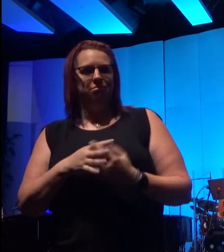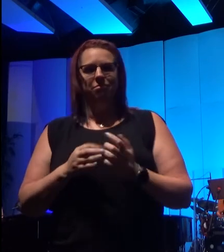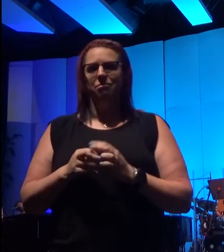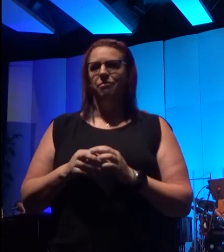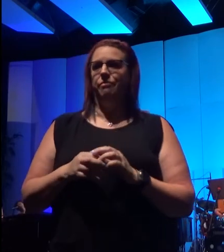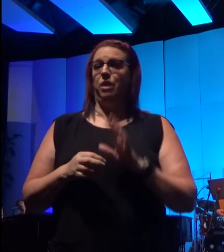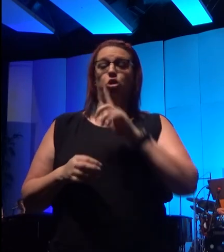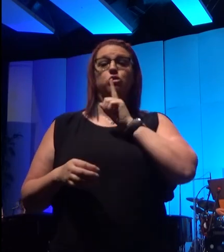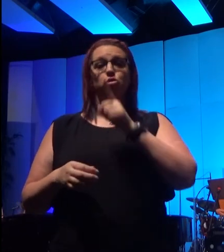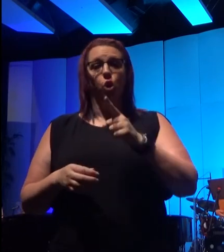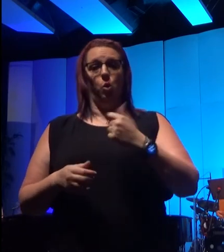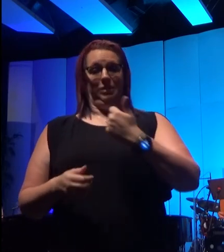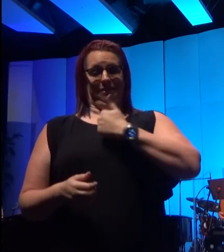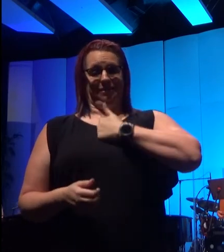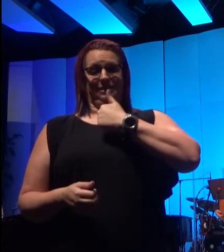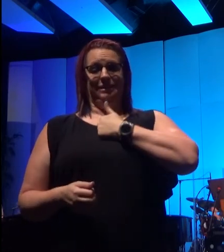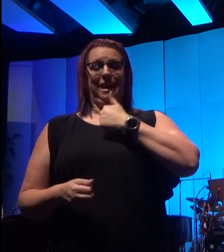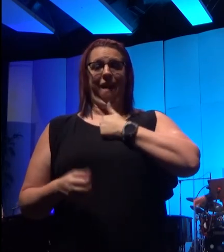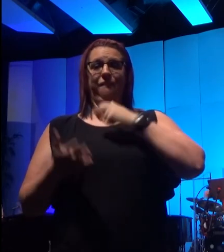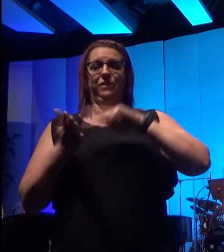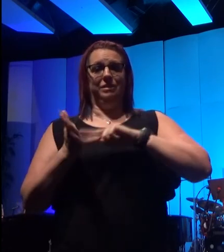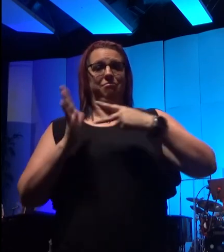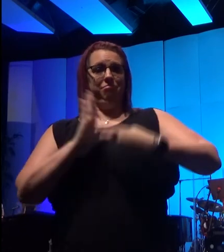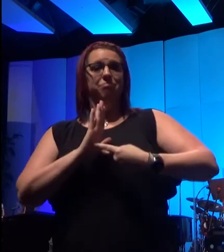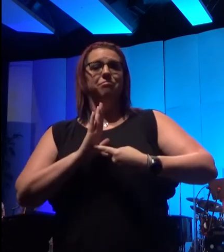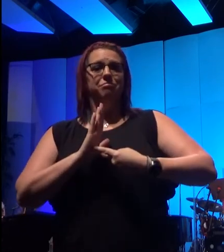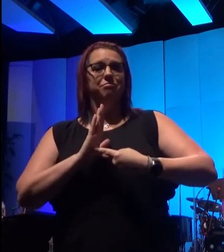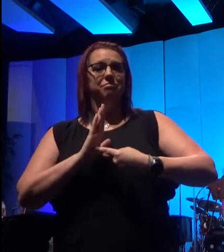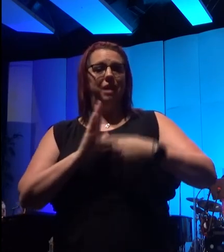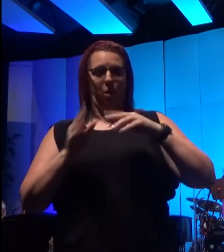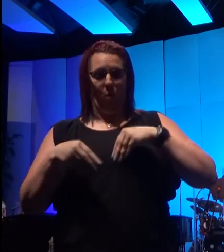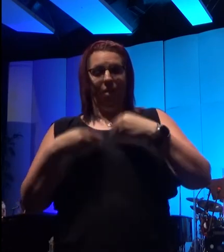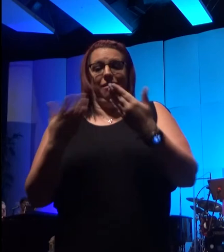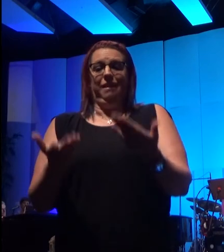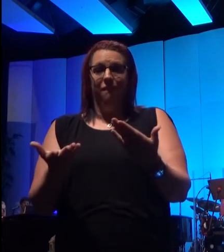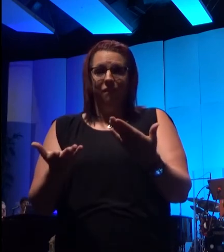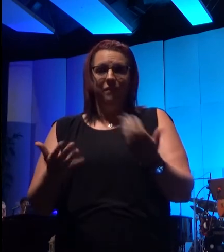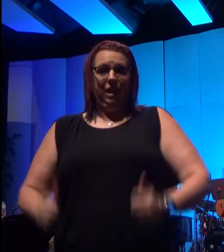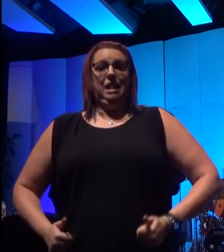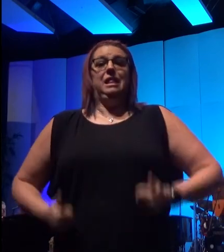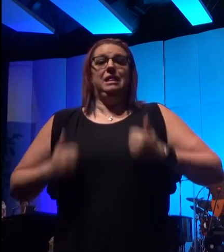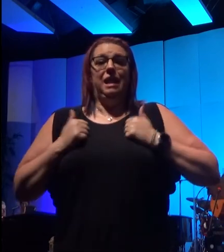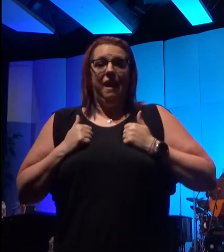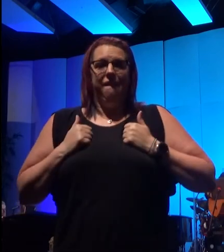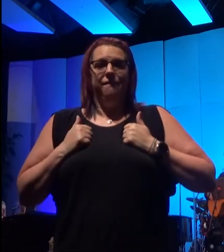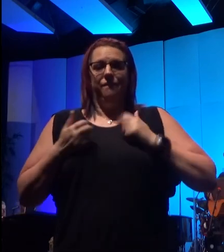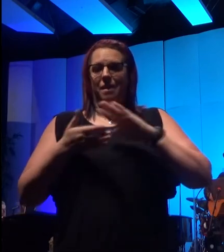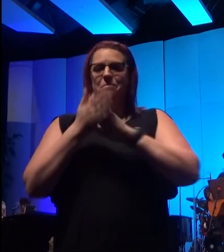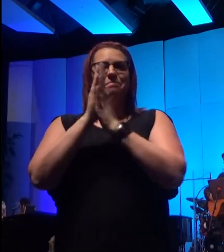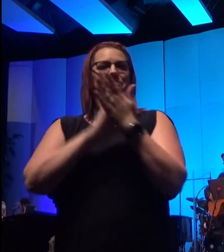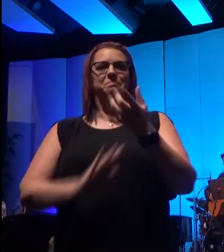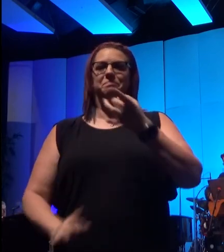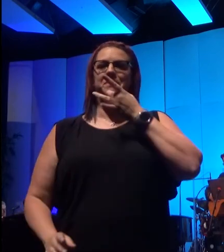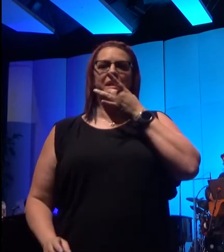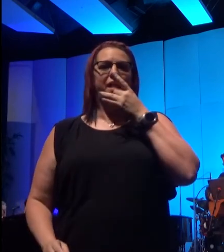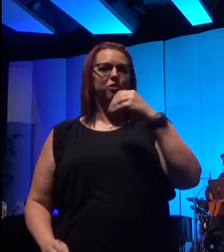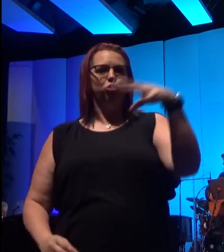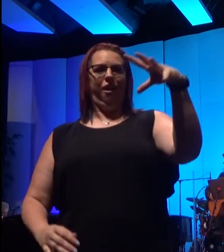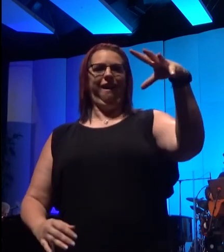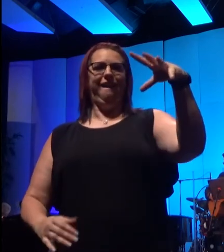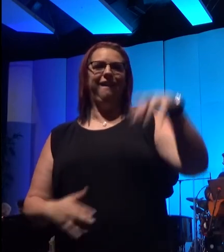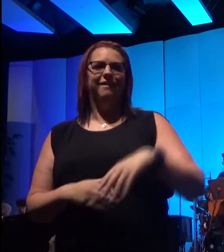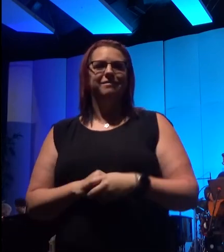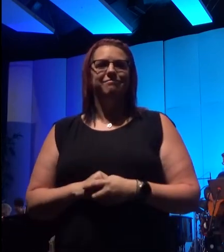true self's core intention to give, live, and shine. And